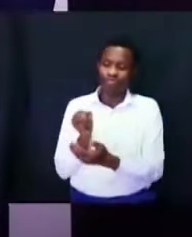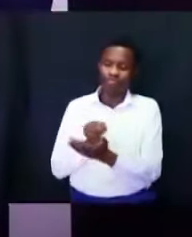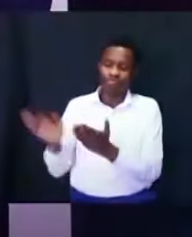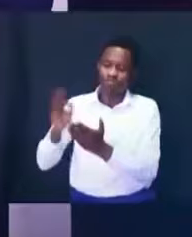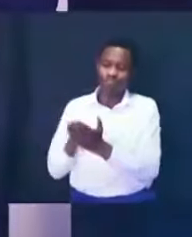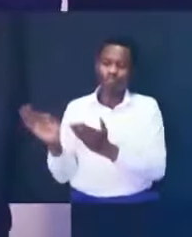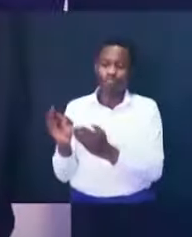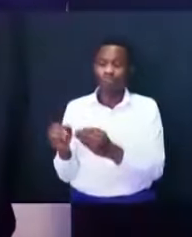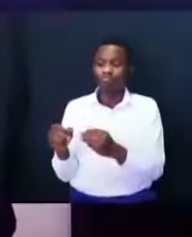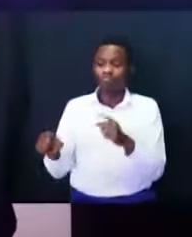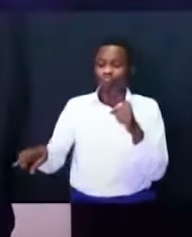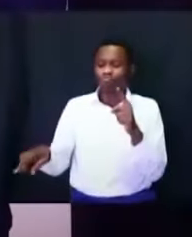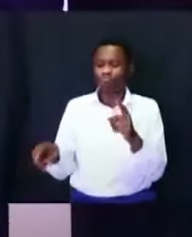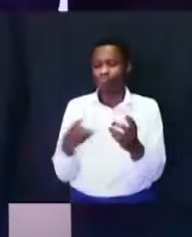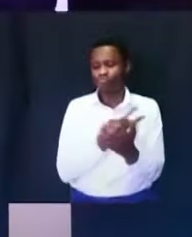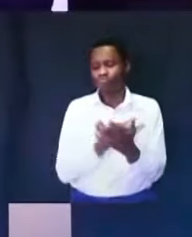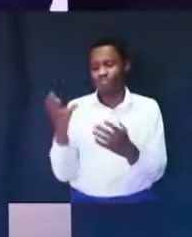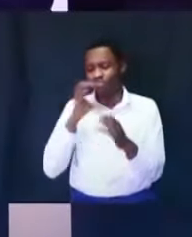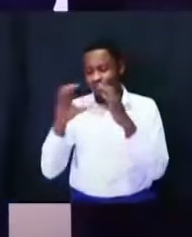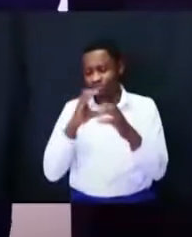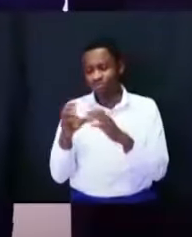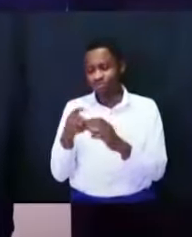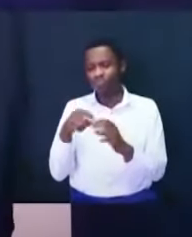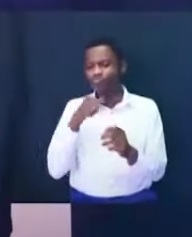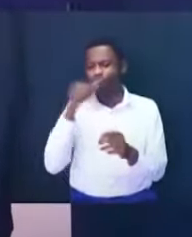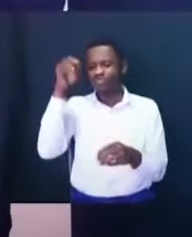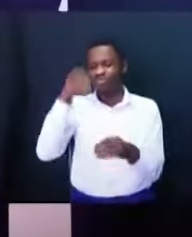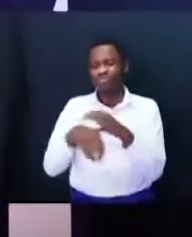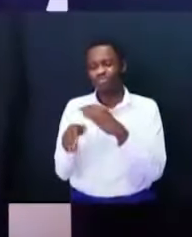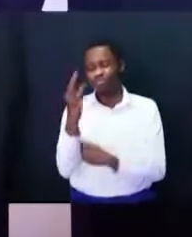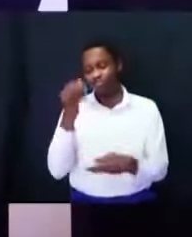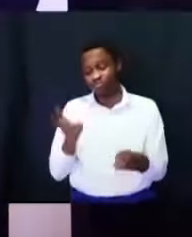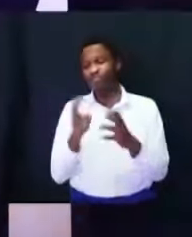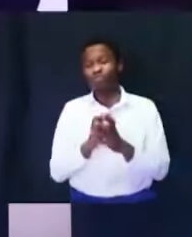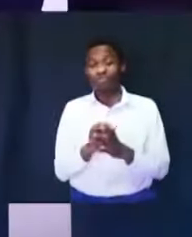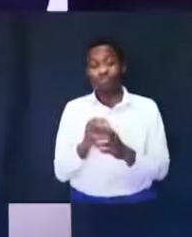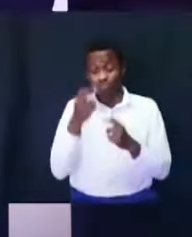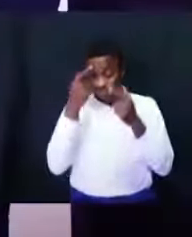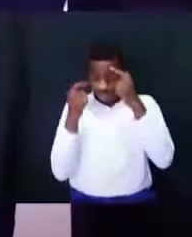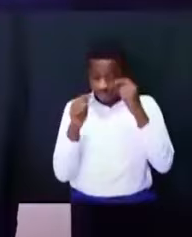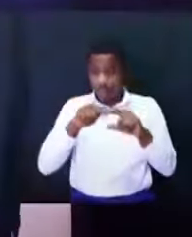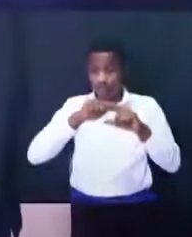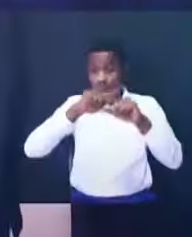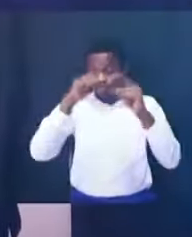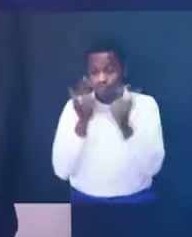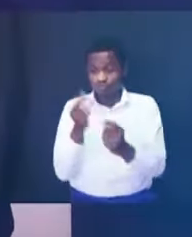chatter because those who indulge in it become more and more